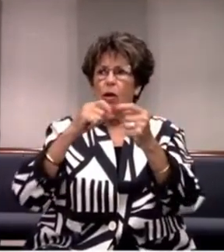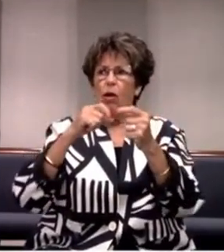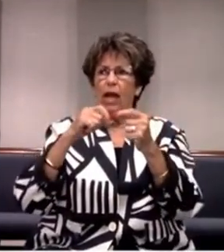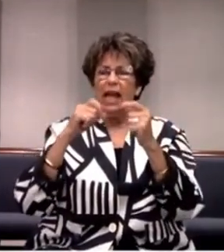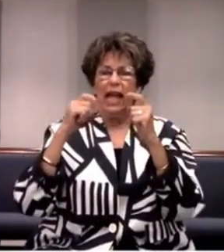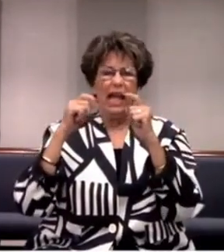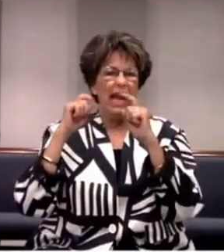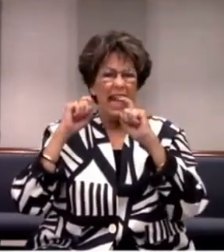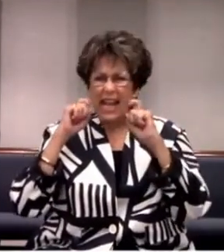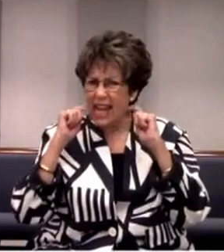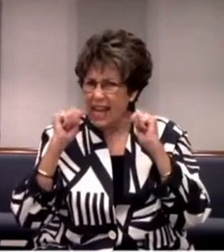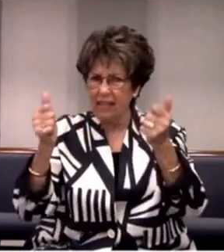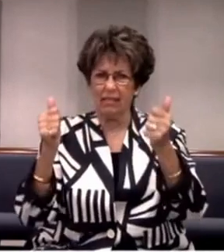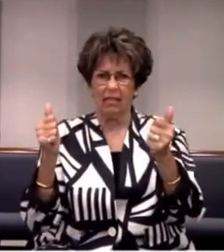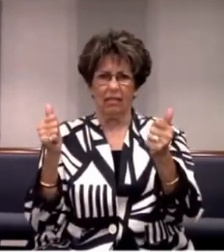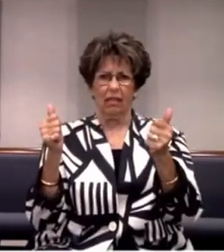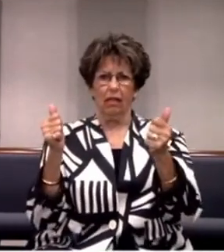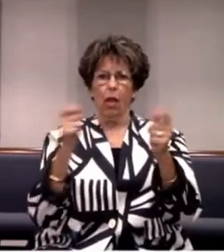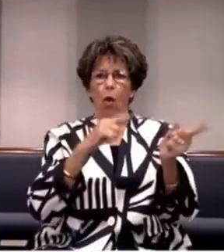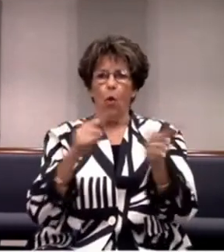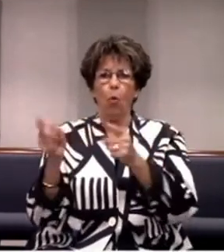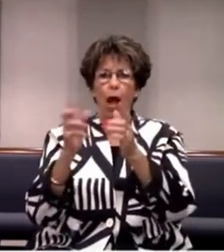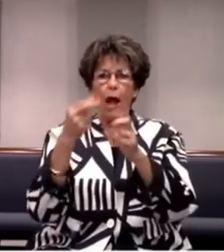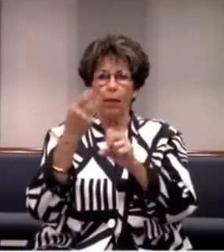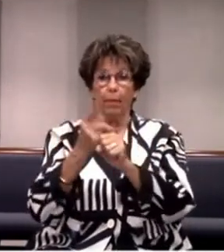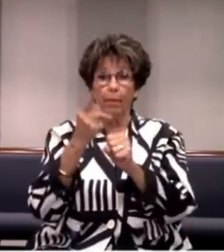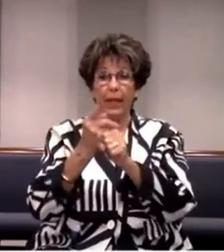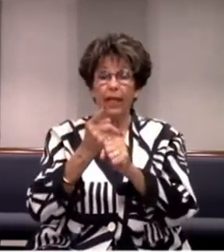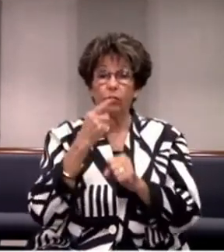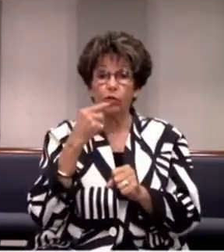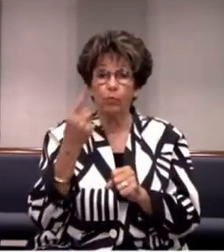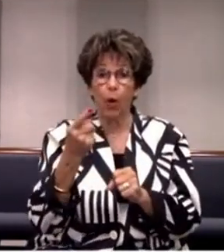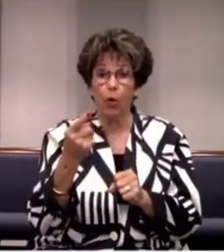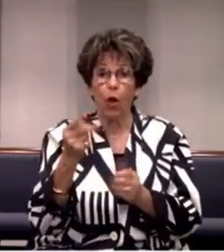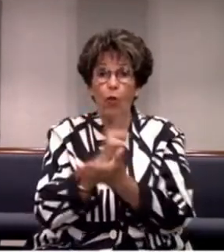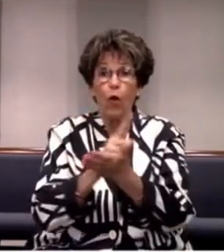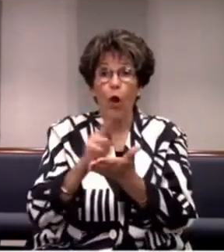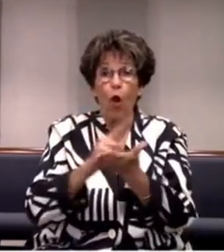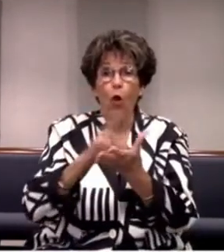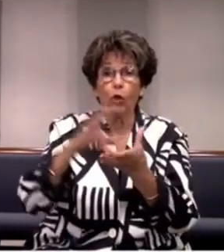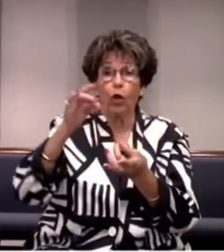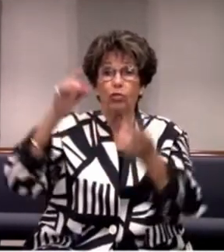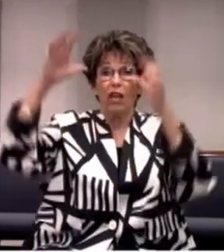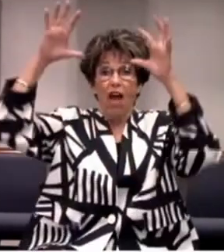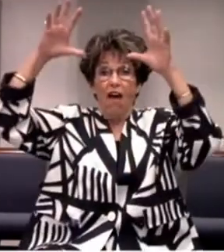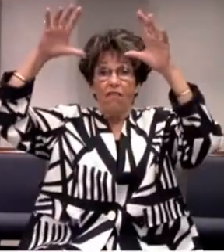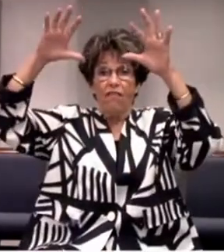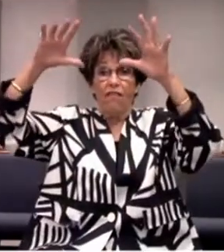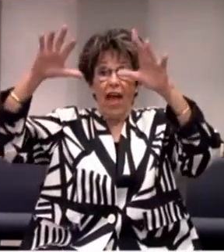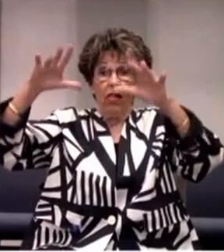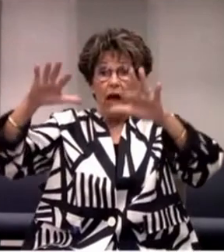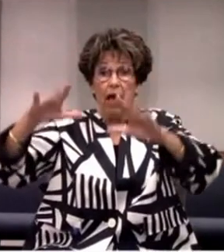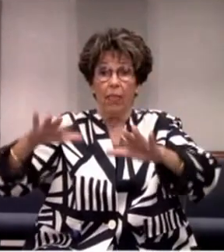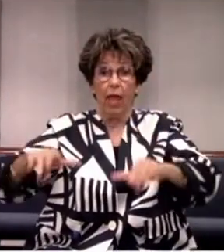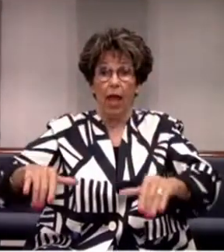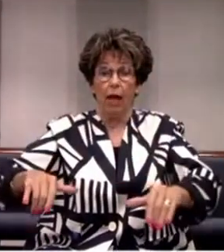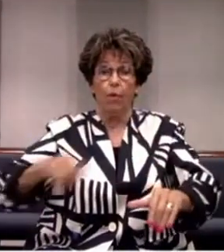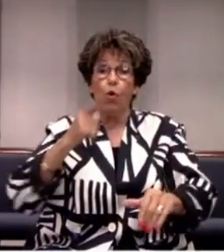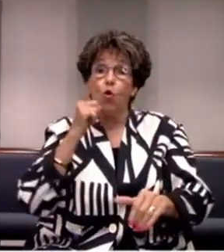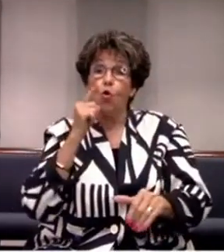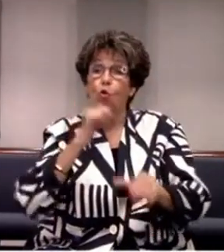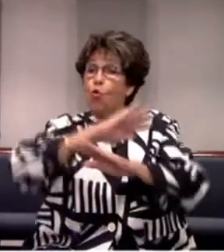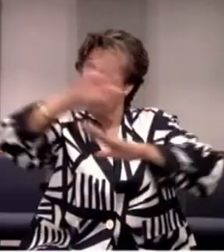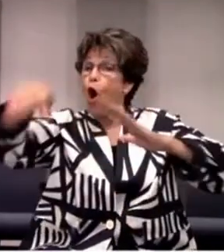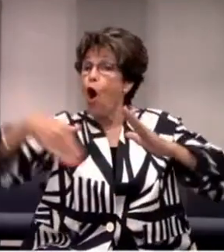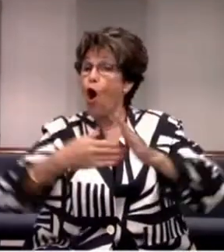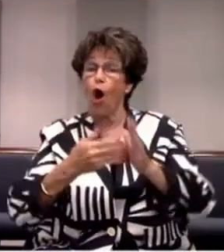of chapter 10, while Peter yet spake these words, the Holy Ghost fell on them, which all heard the